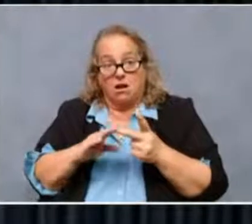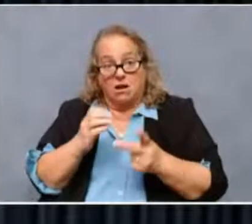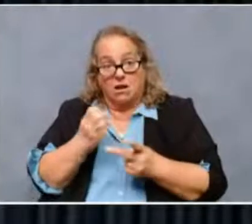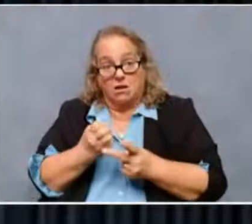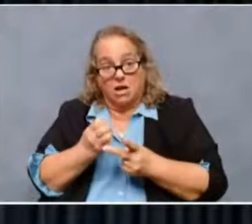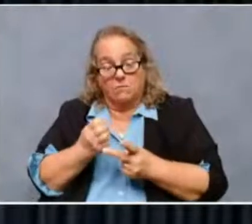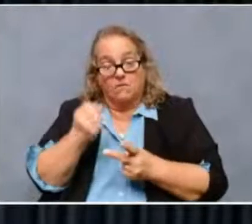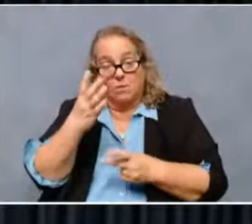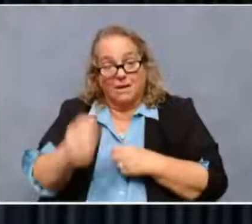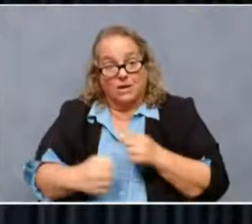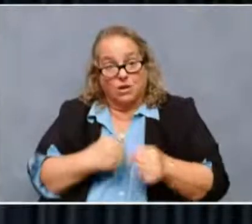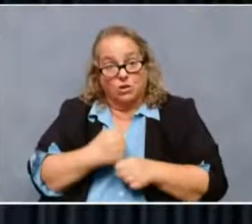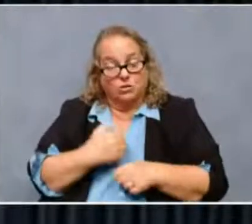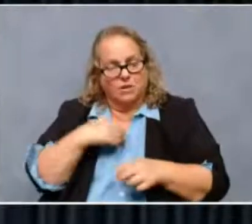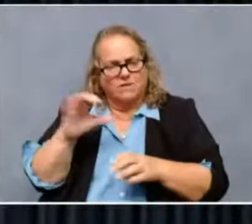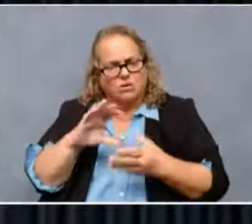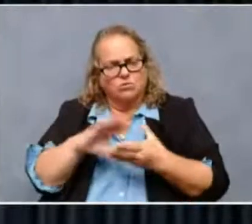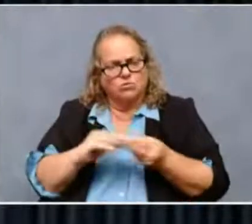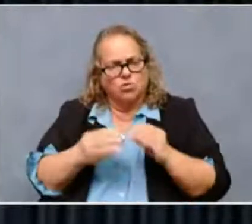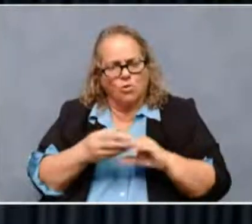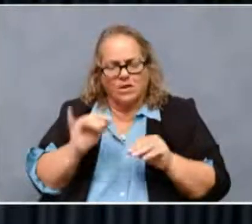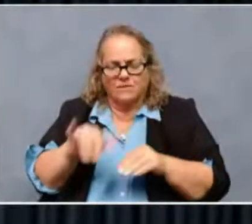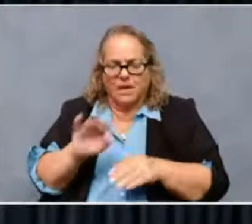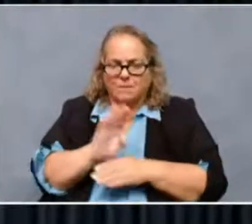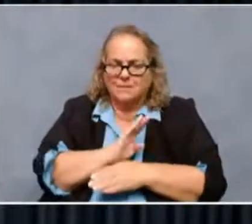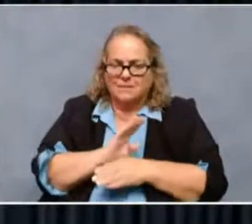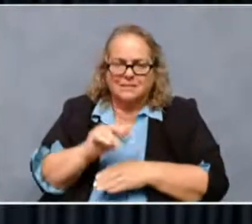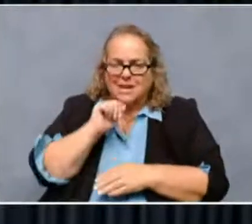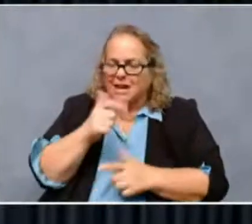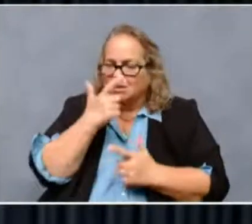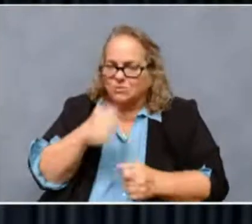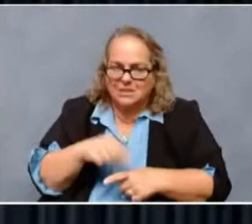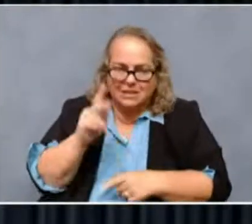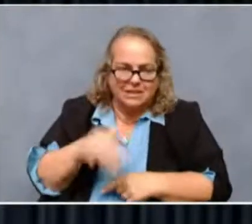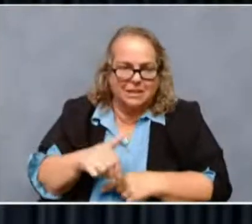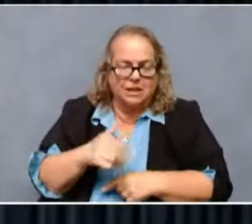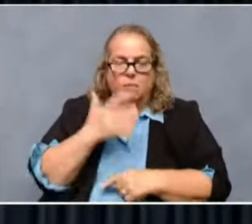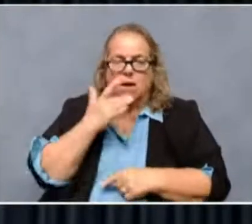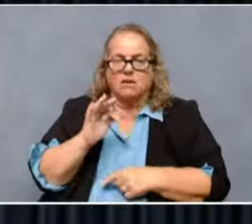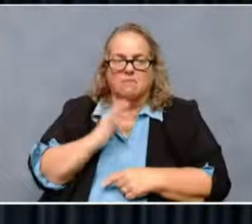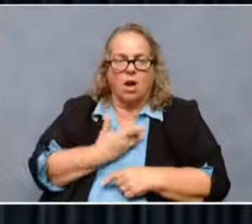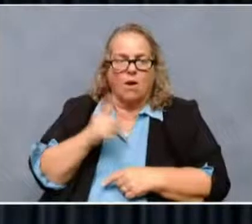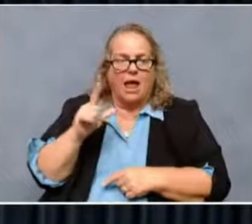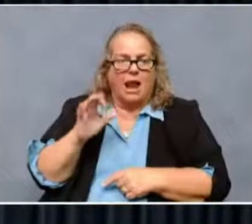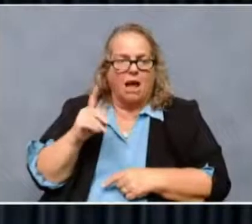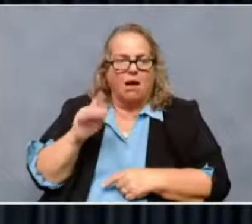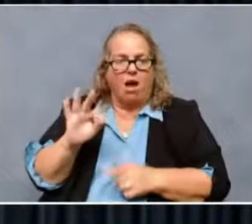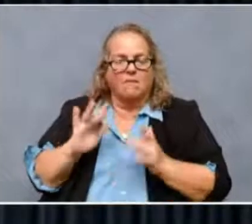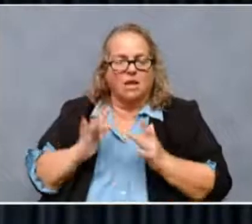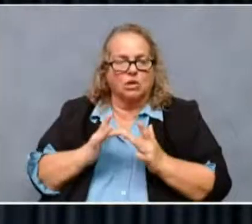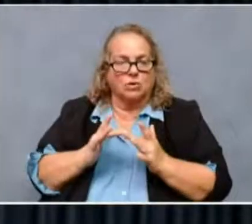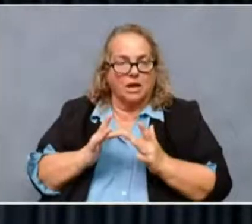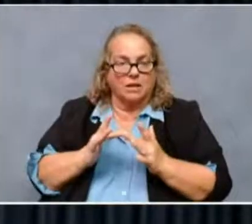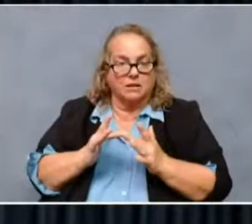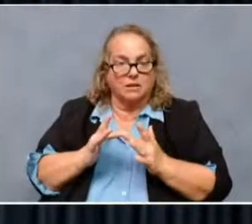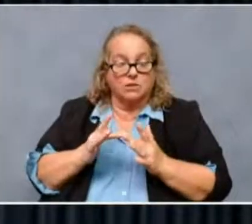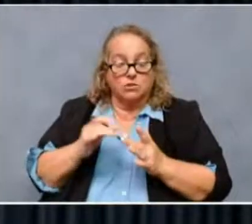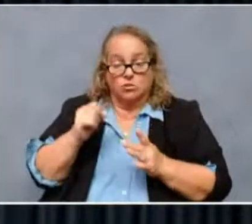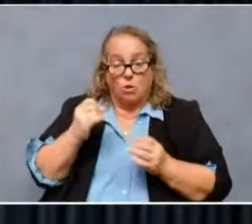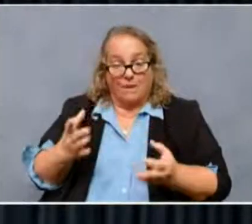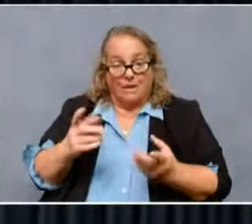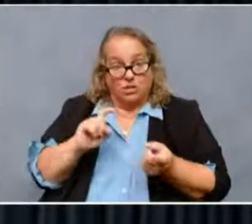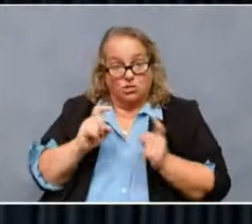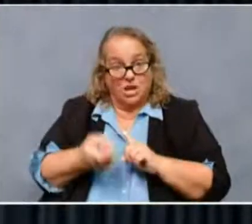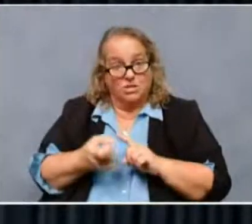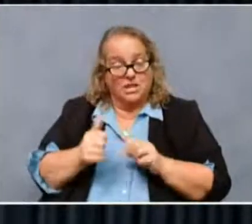we've done stories that businesses were not interested in Kentucky because of our lack of broadband. So all these changes, how much is that playing